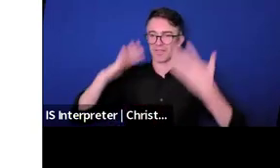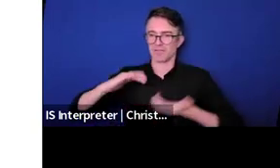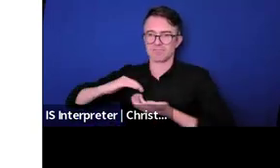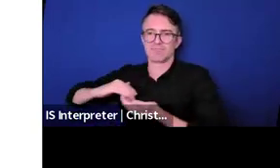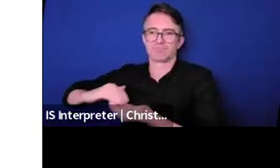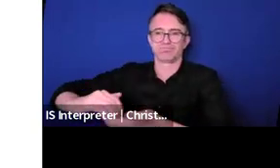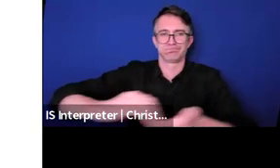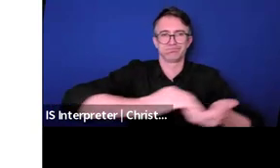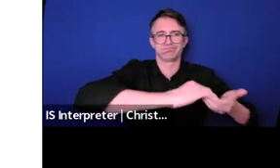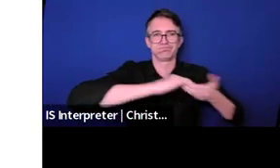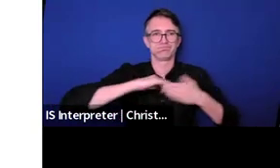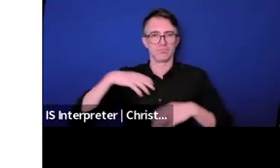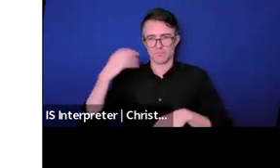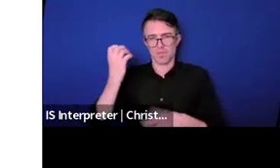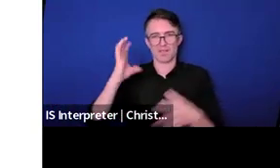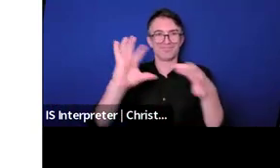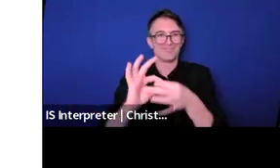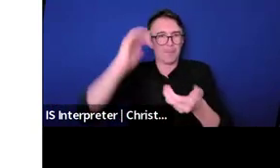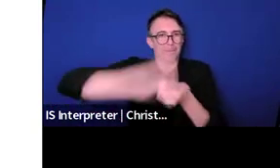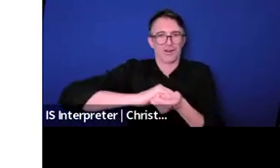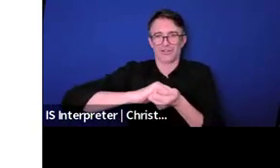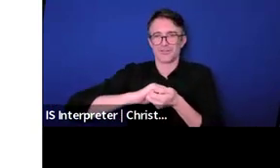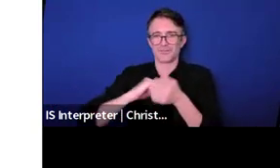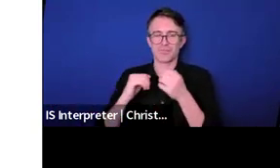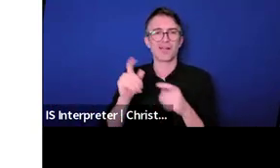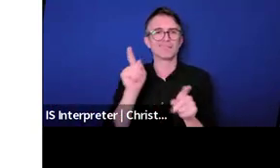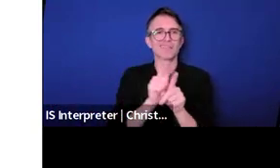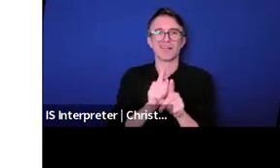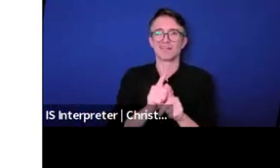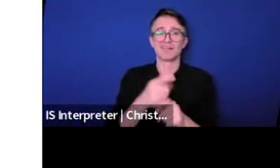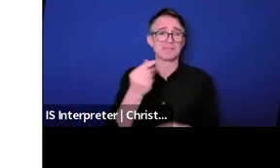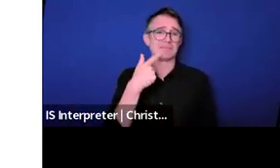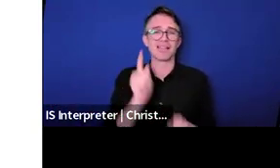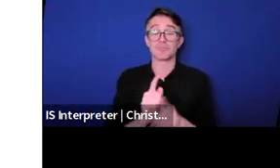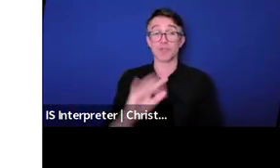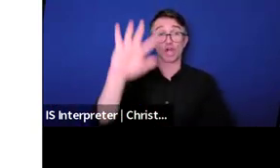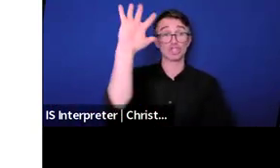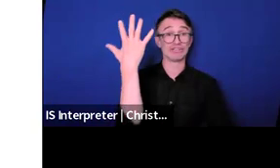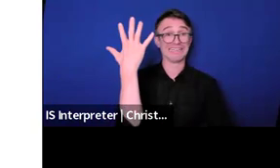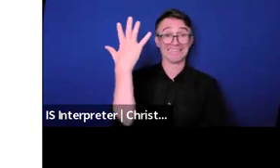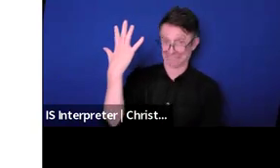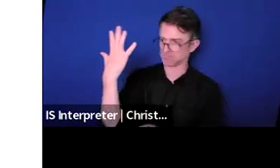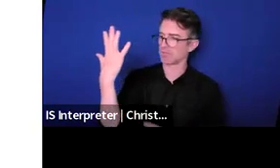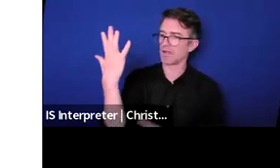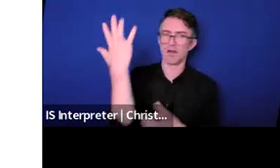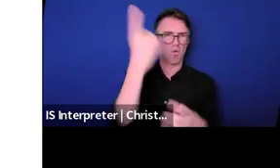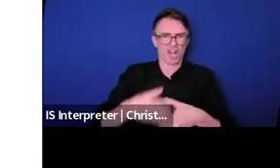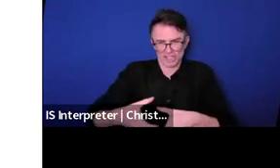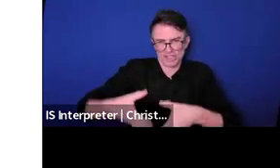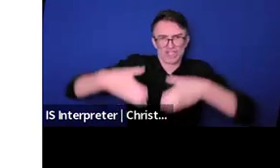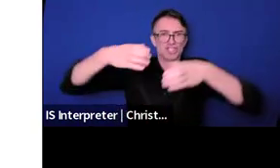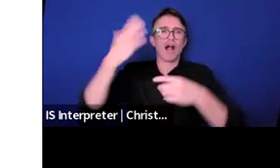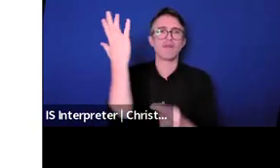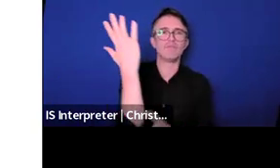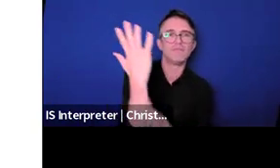the trunk of the tree than any of the decorations that we're putting on the outside. So we've already run over, so I will keep